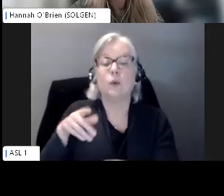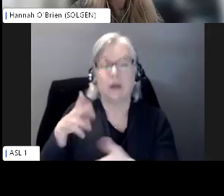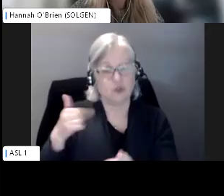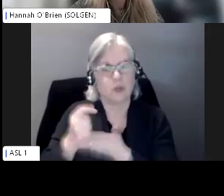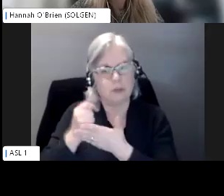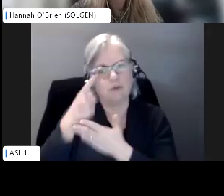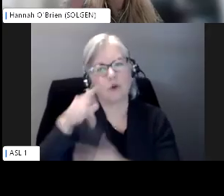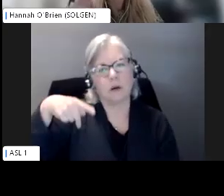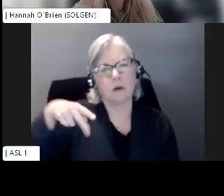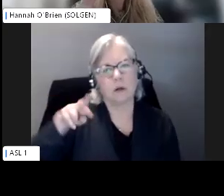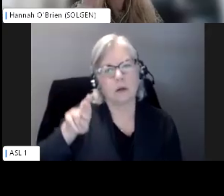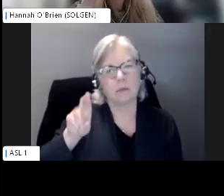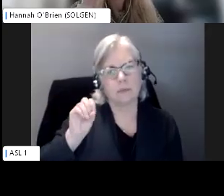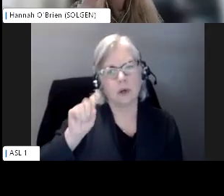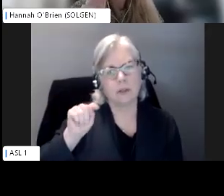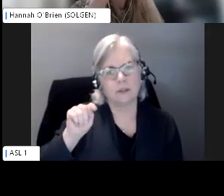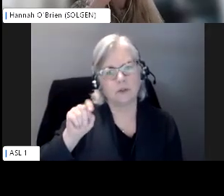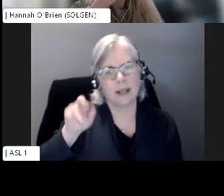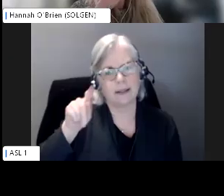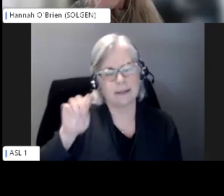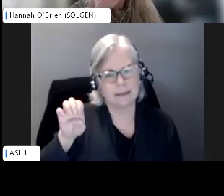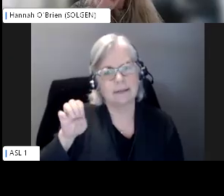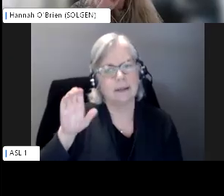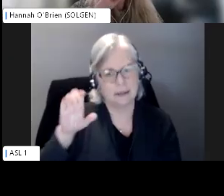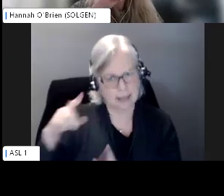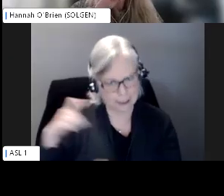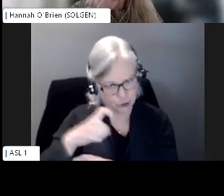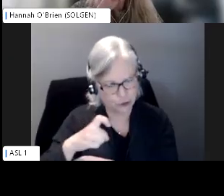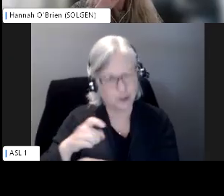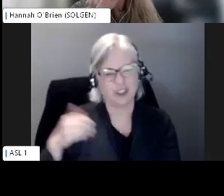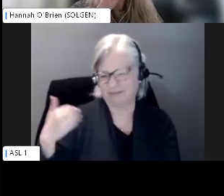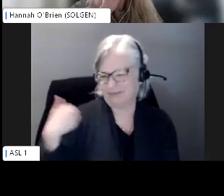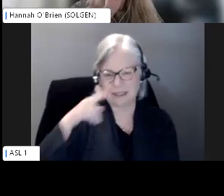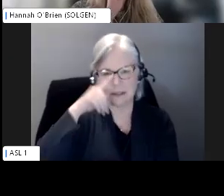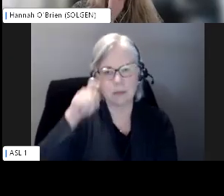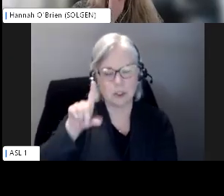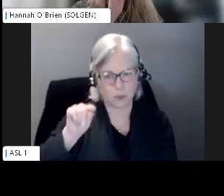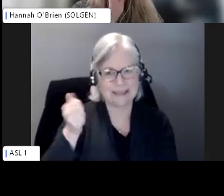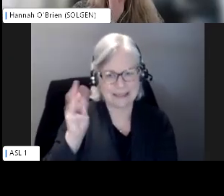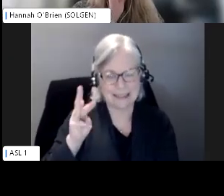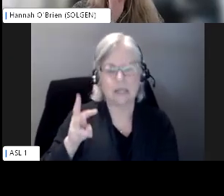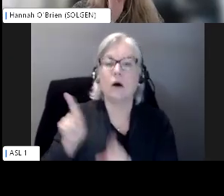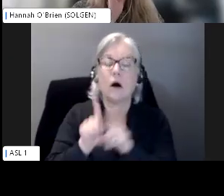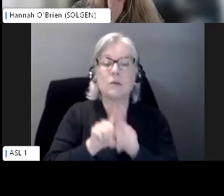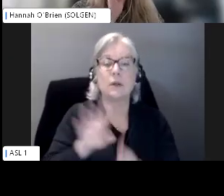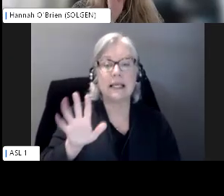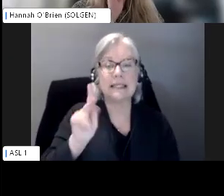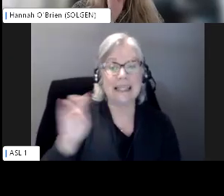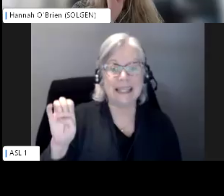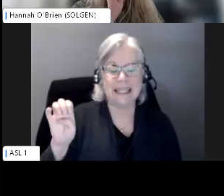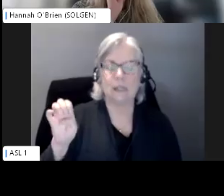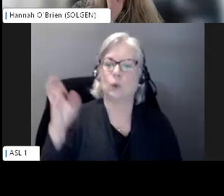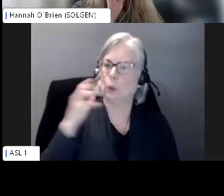in the summer of 2016. He also had severe and chronic knee pain that impacted